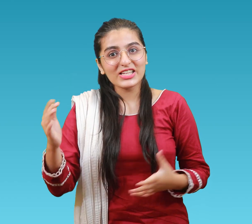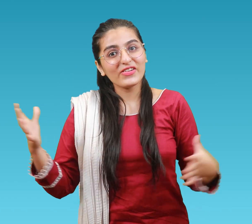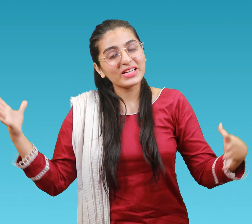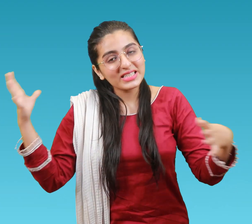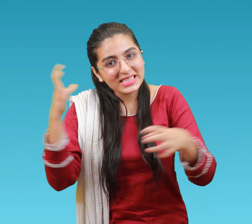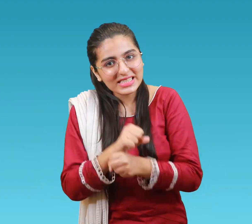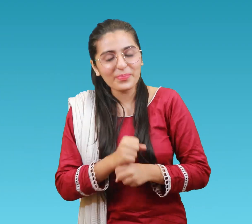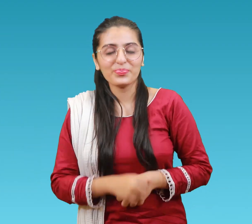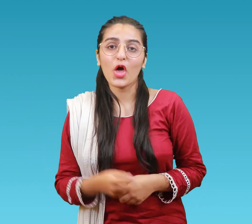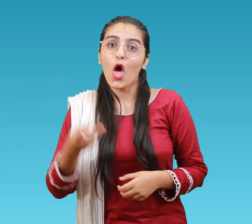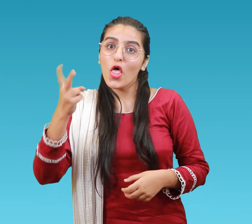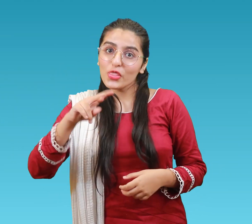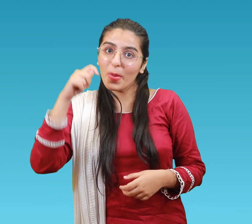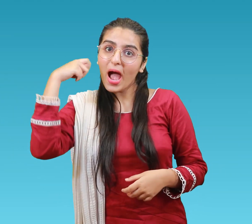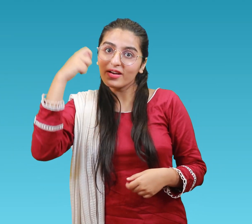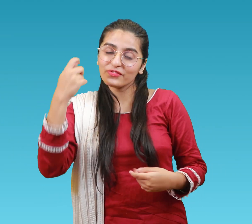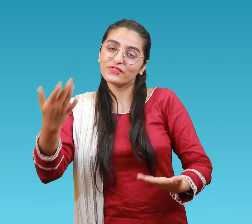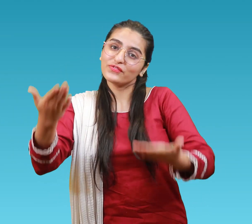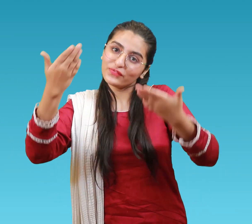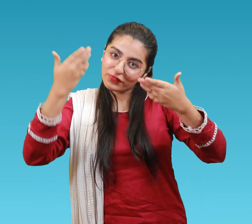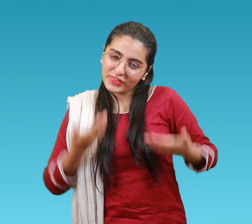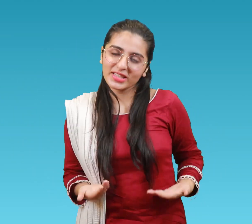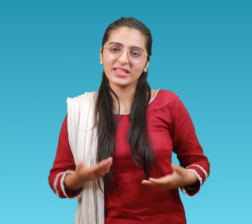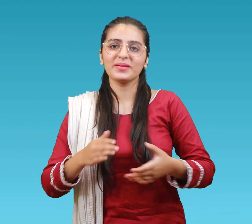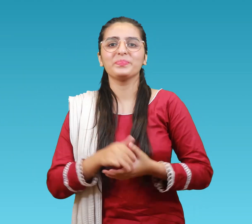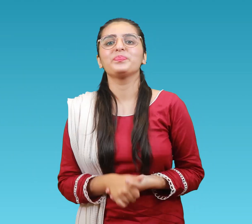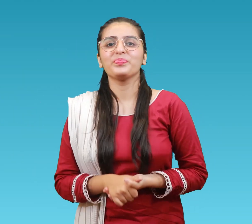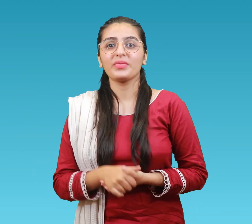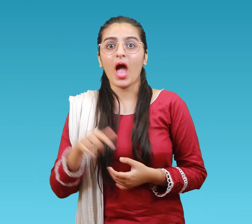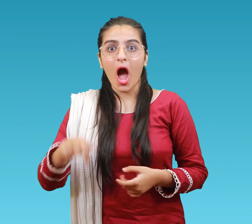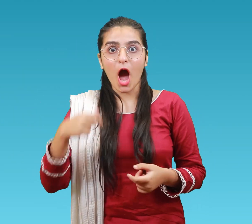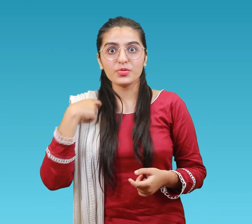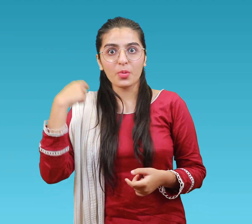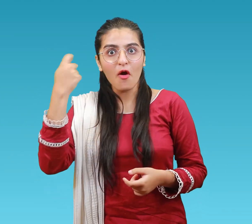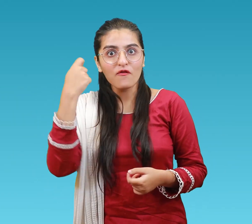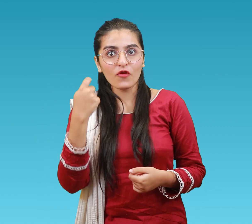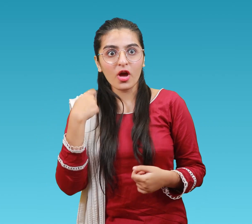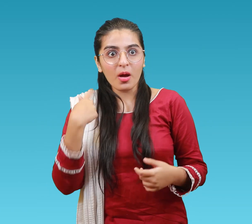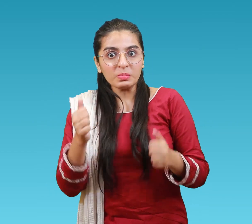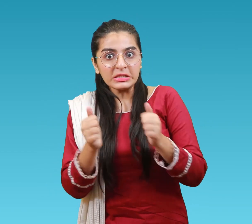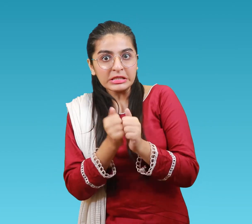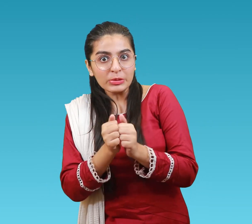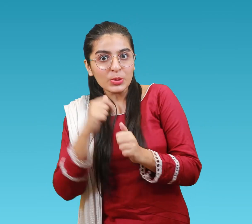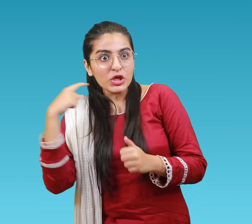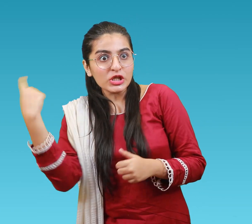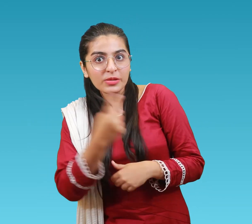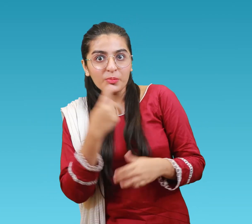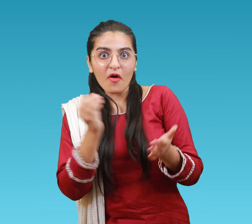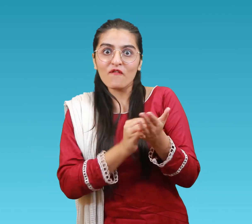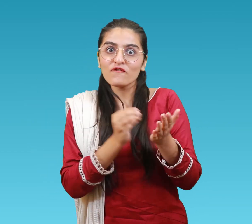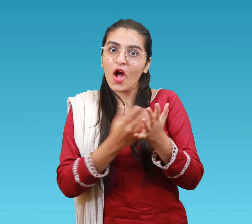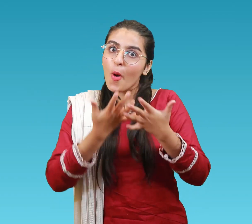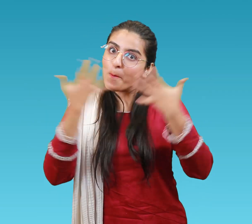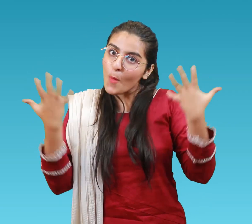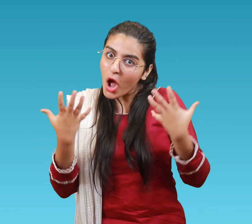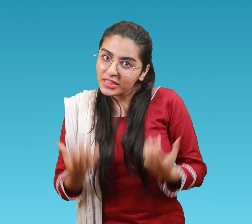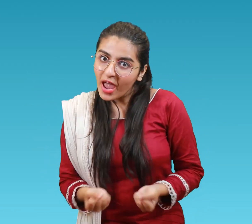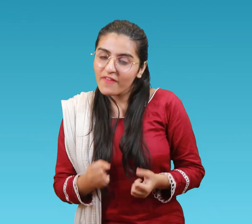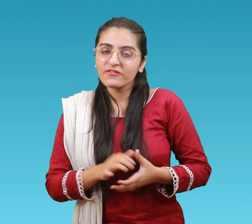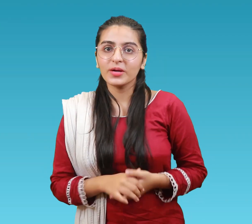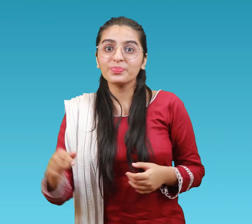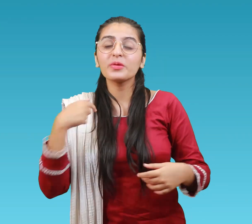Hello everyone and welcome back to yet another video. Today we have brought you a very useful and interesting